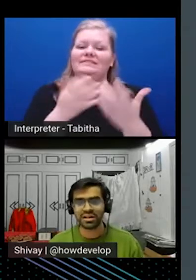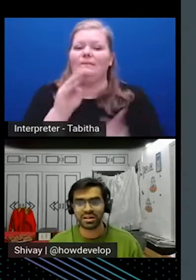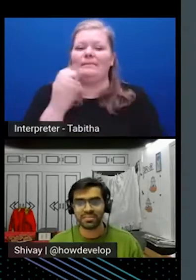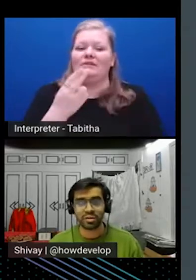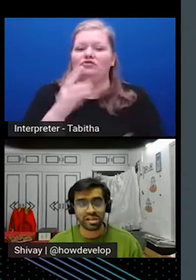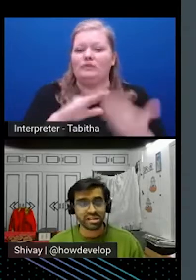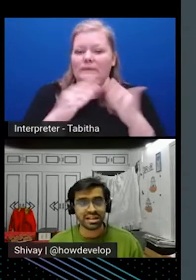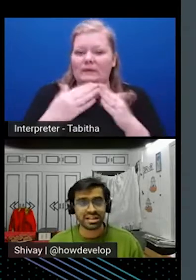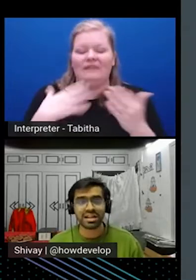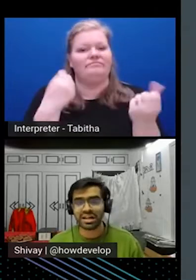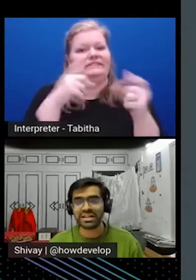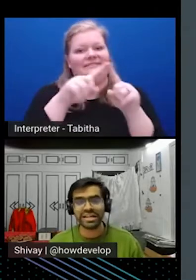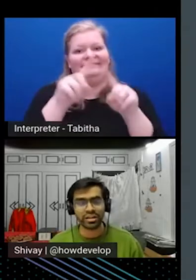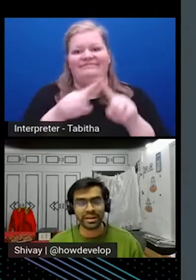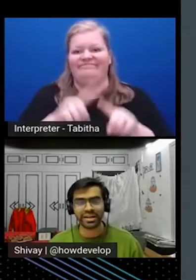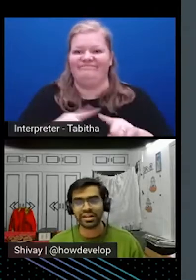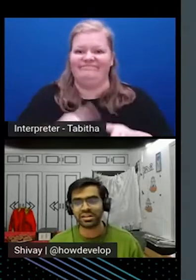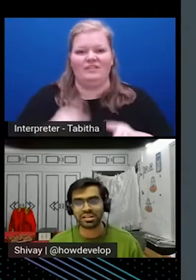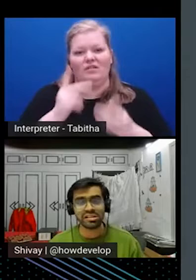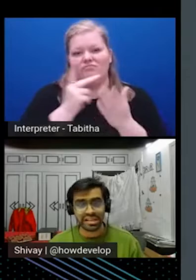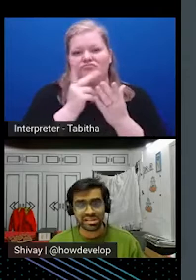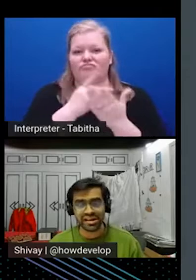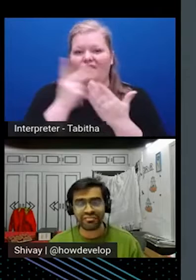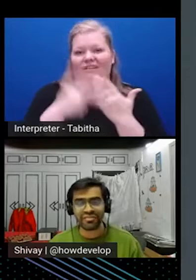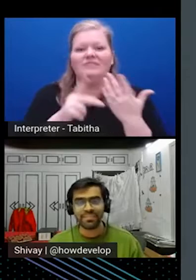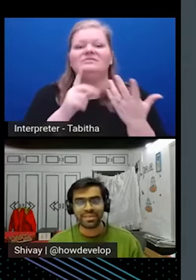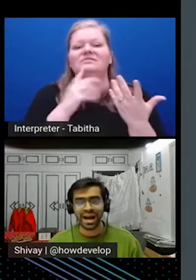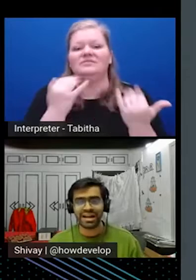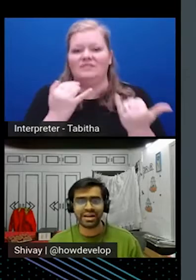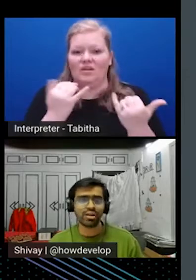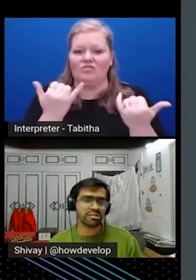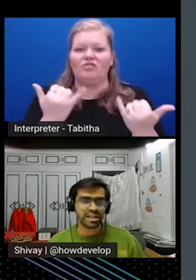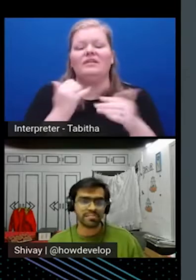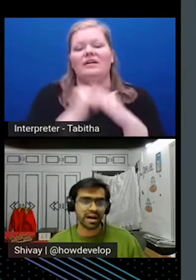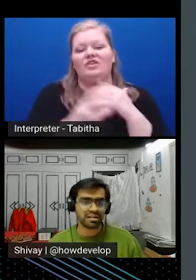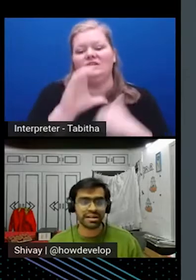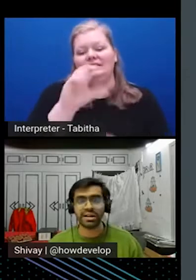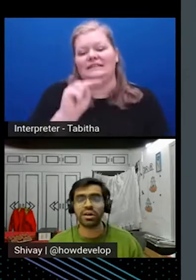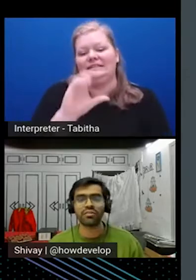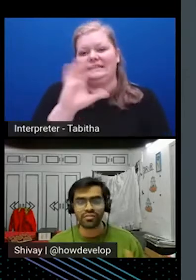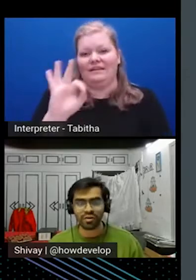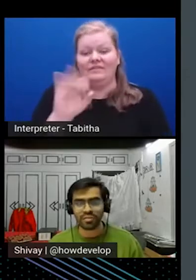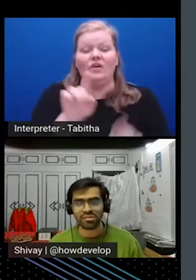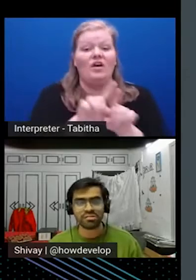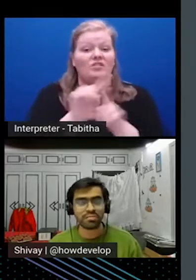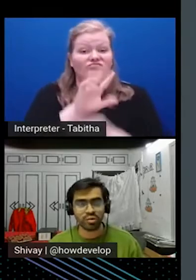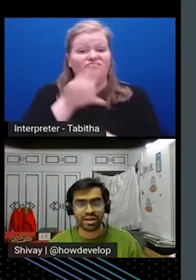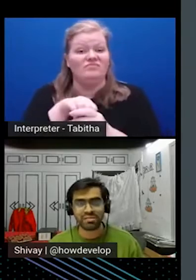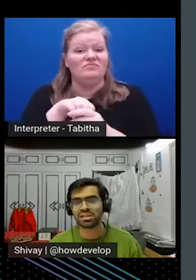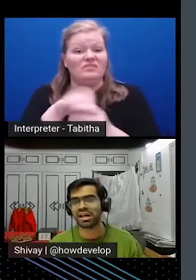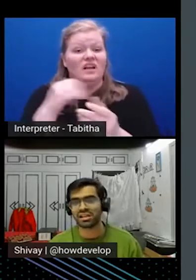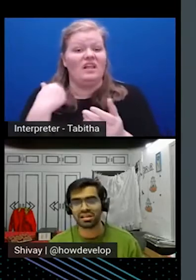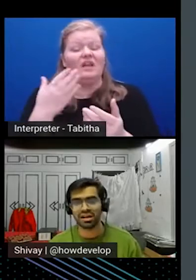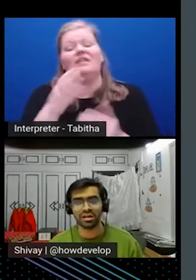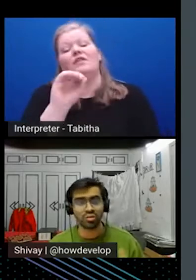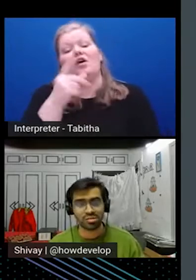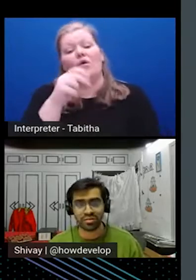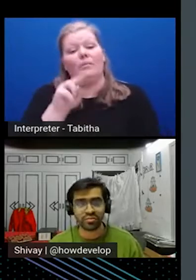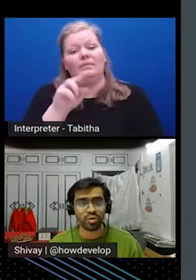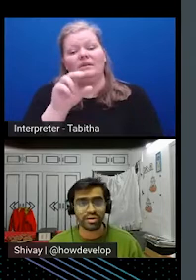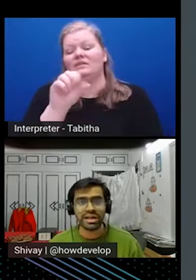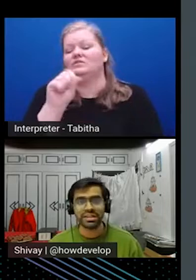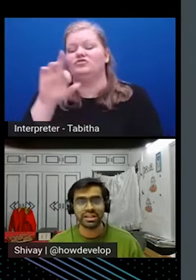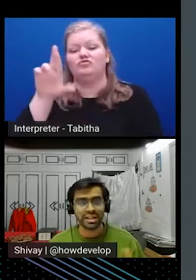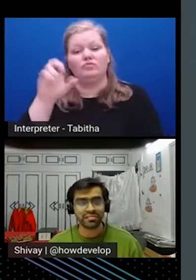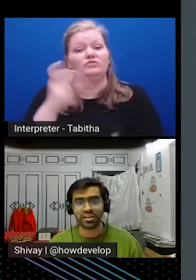different projects that are currently incubated under the CNCF, and it also takes part in a lot of different open source programs such as Google Summer